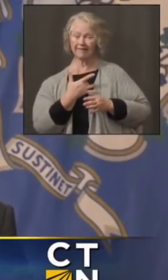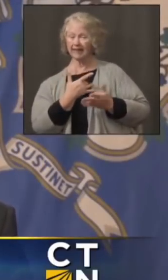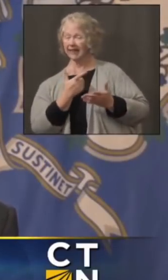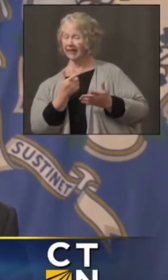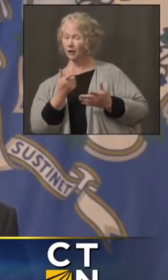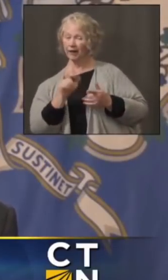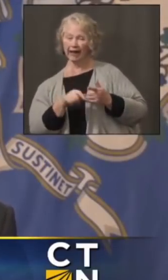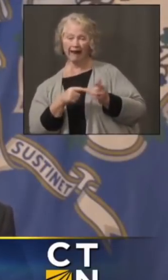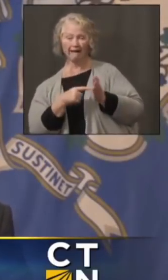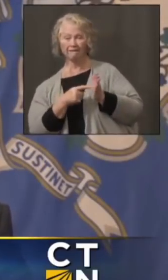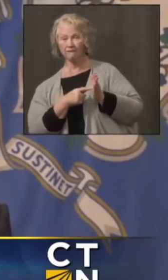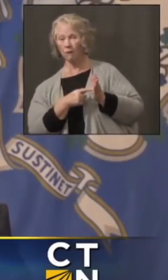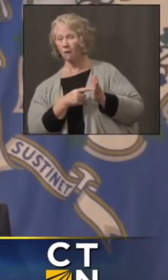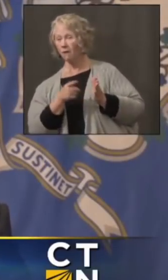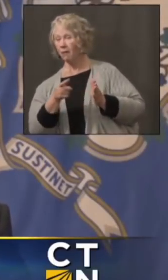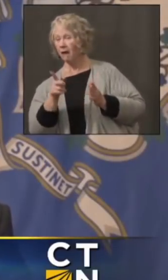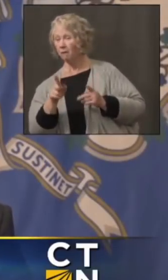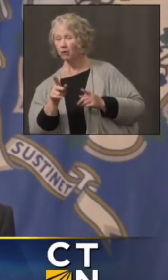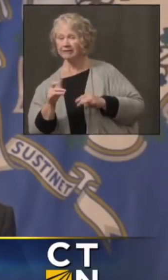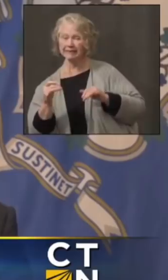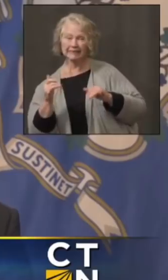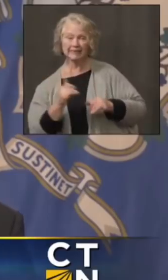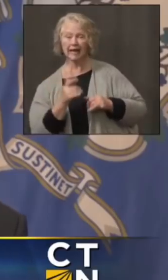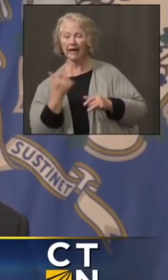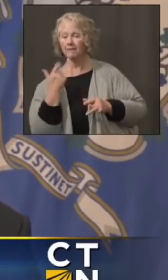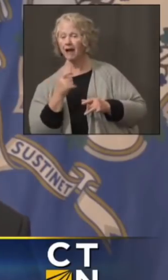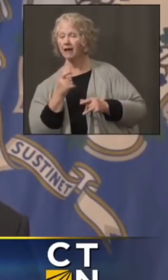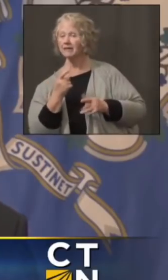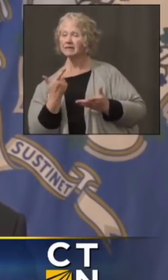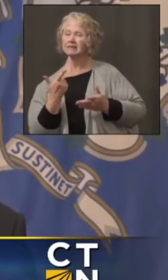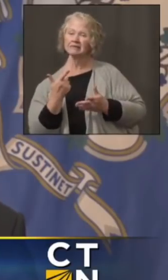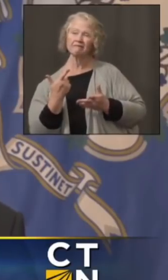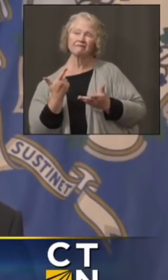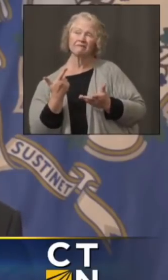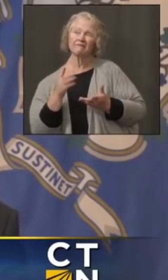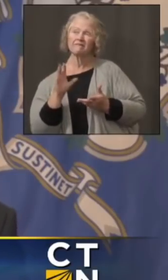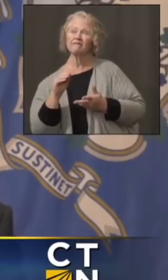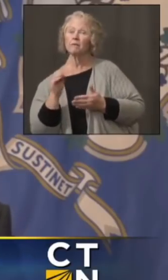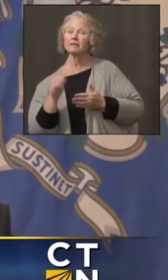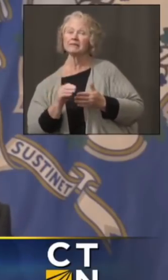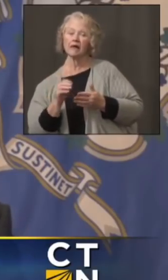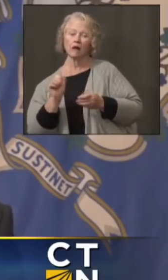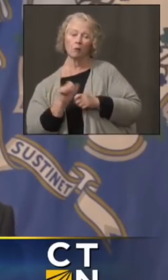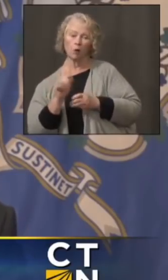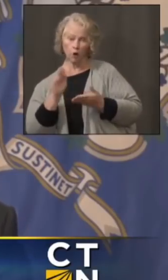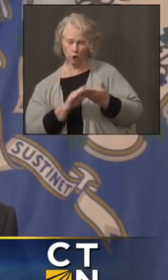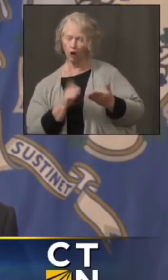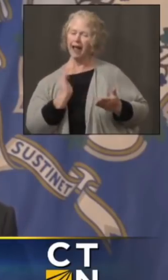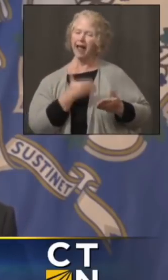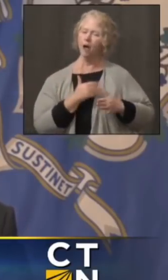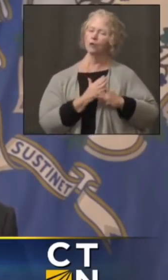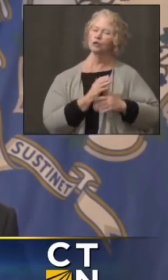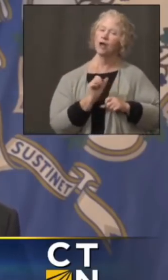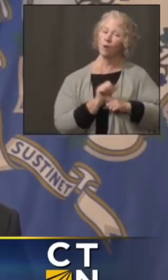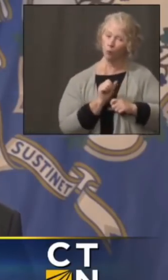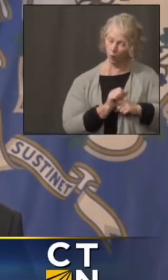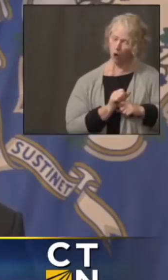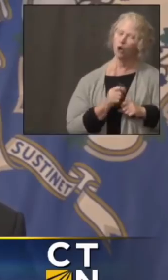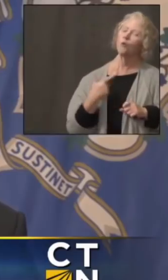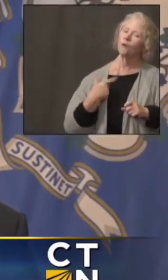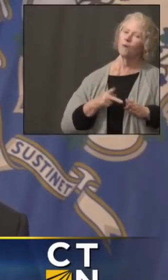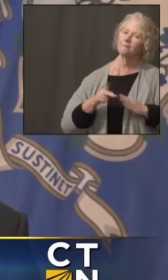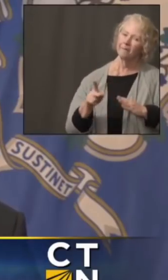person on because they only need them for 50% of the time, our Shared Work federal program will pay the other 50% of their salary.